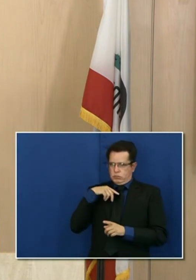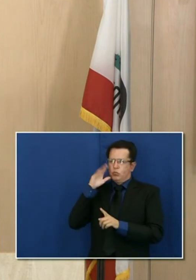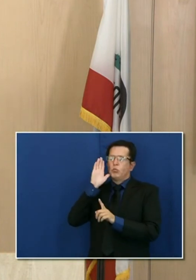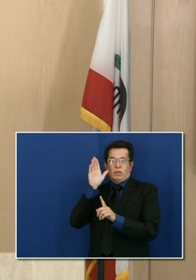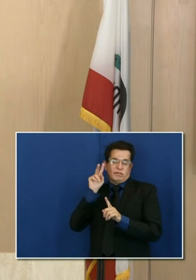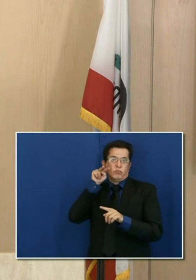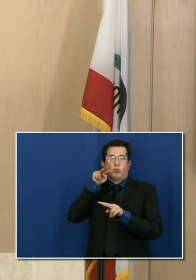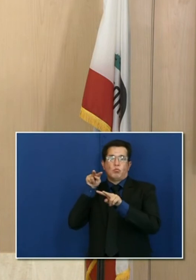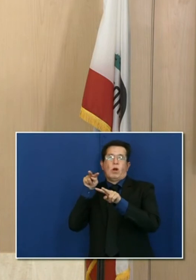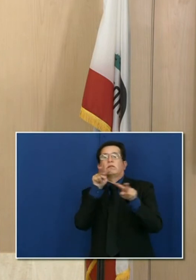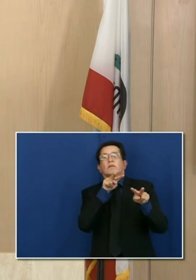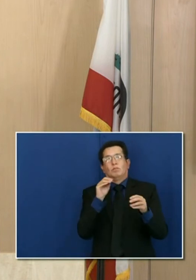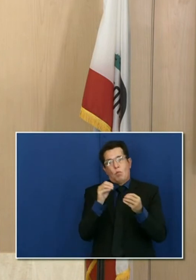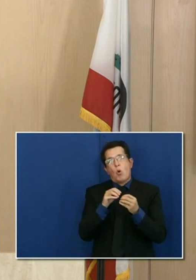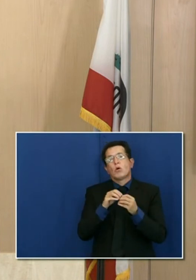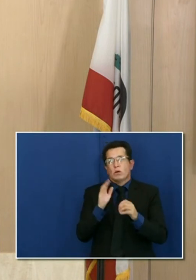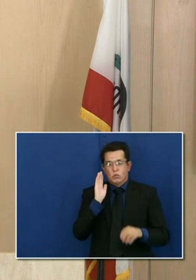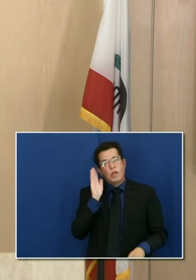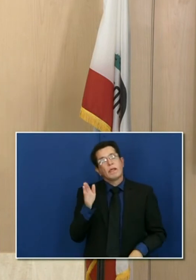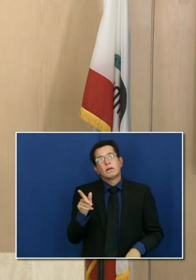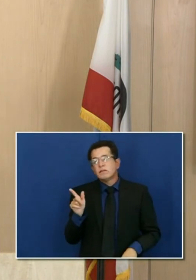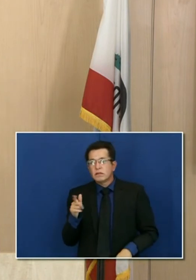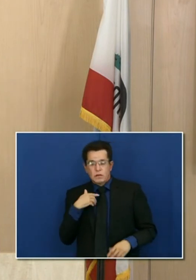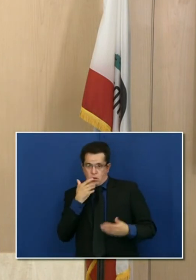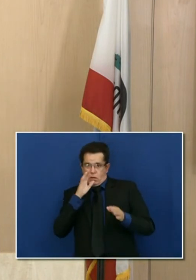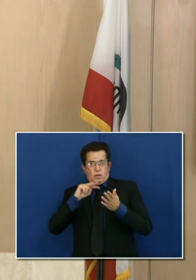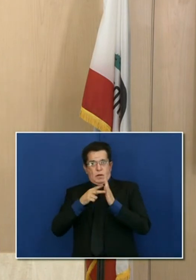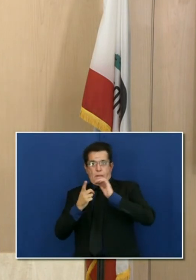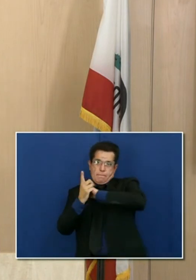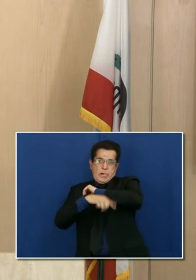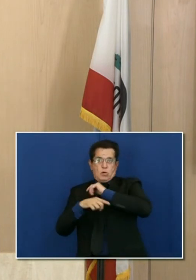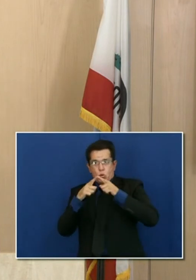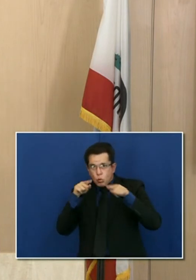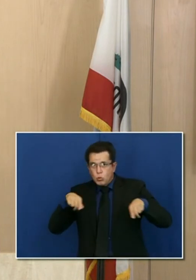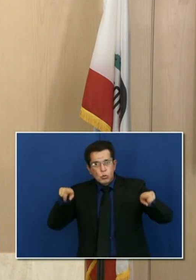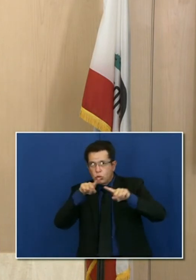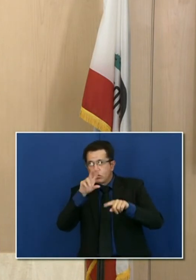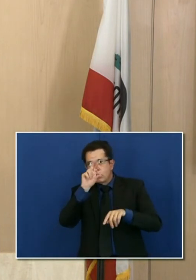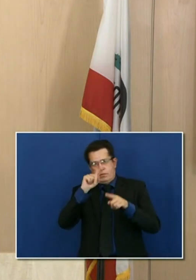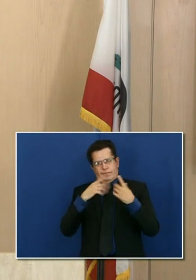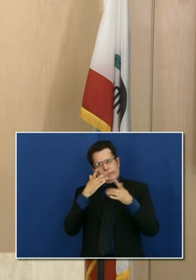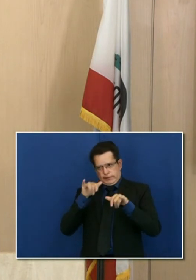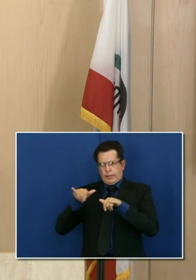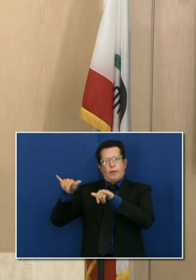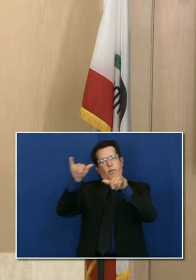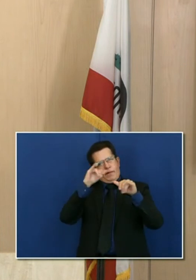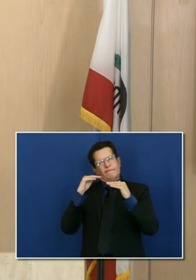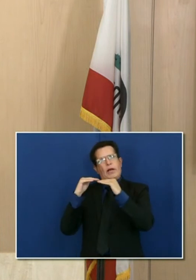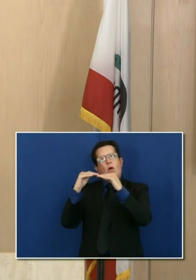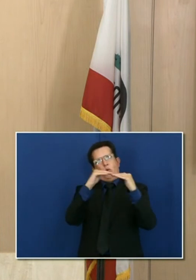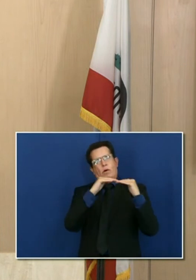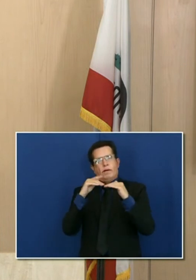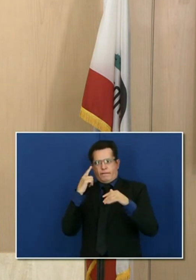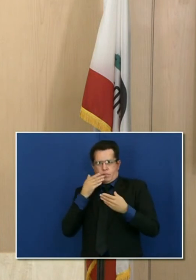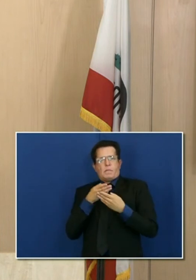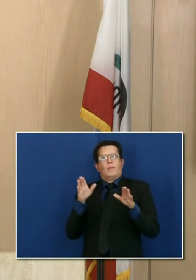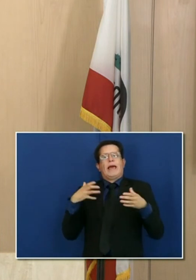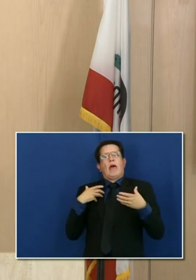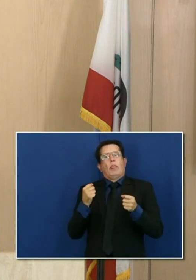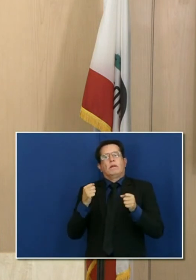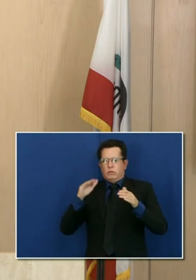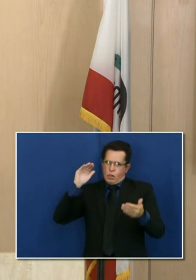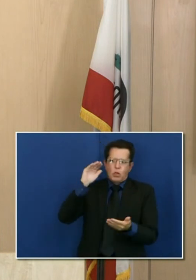continue this effort, not out of a desire to be punitive, but out of a desire to ensure consistency with the public health orders, to slow the